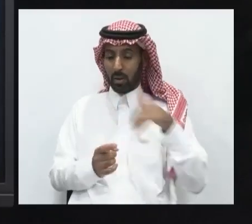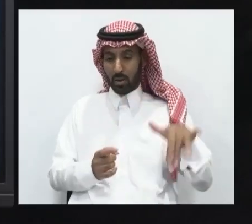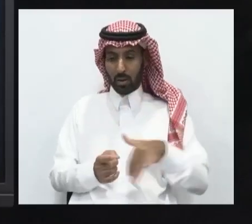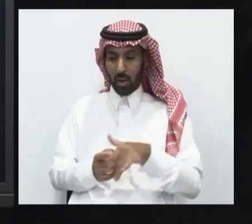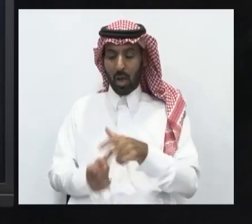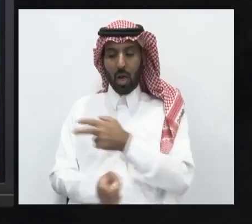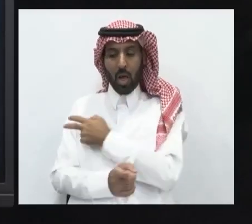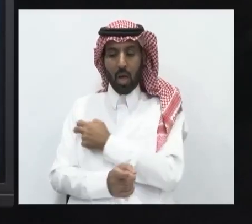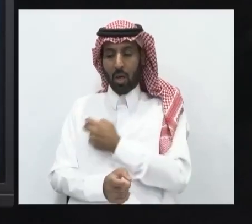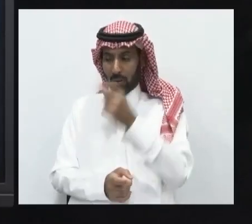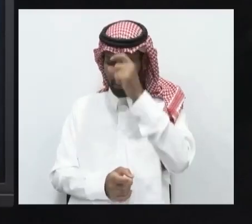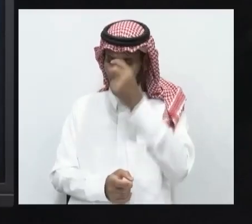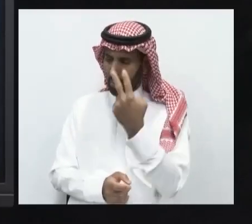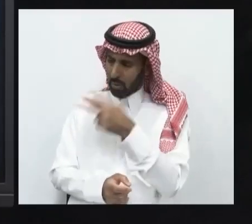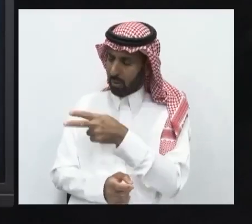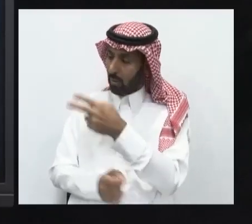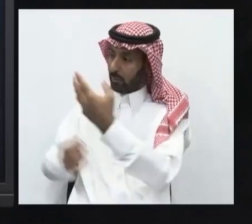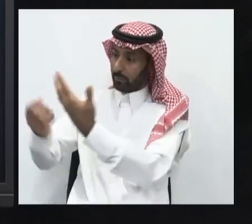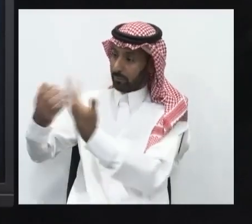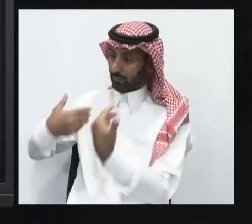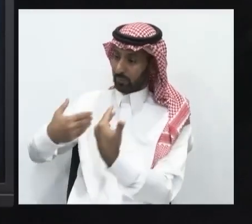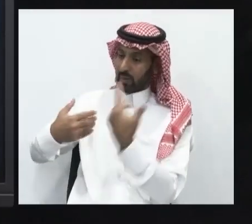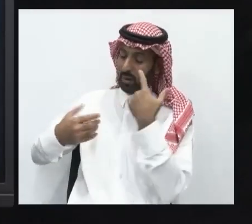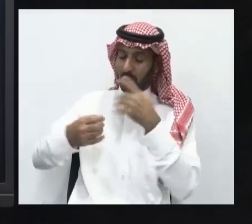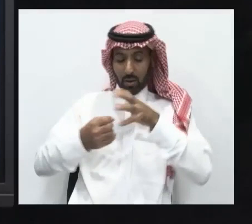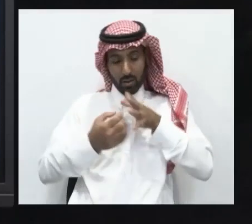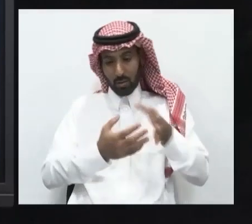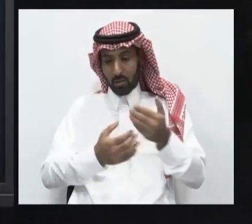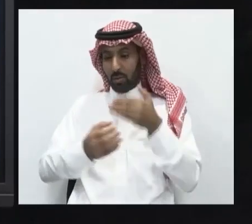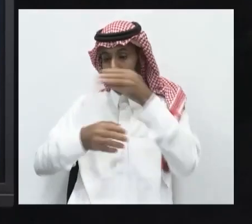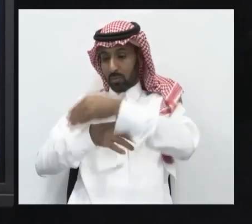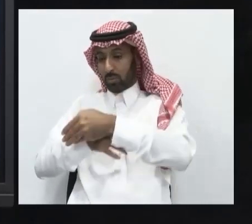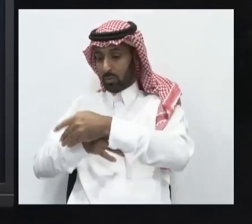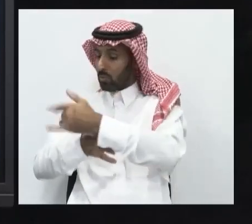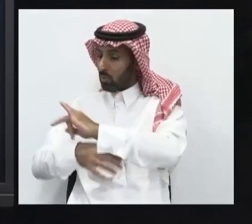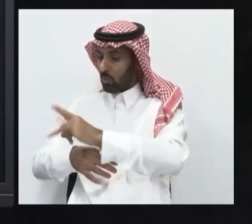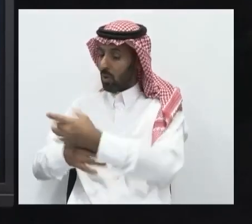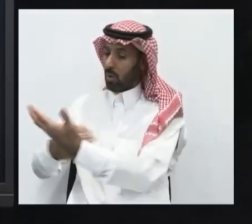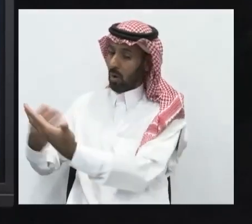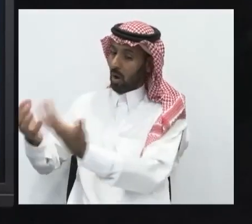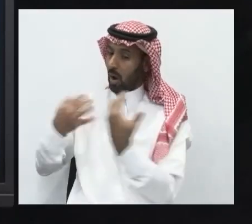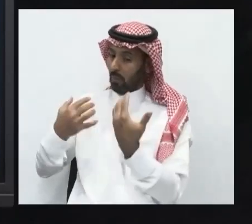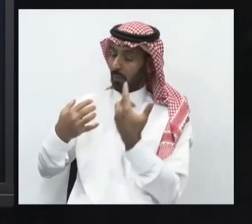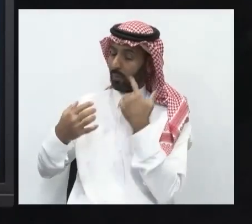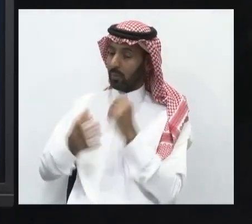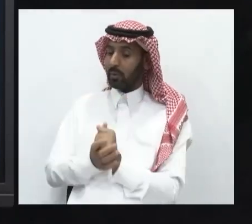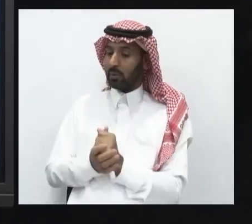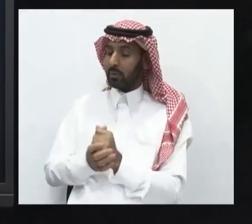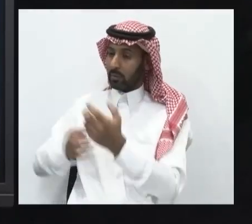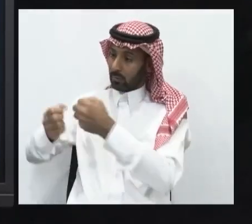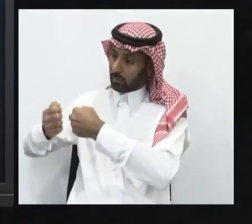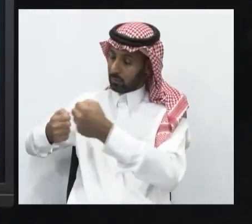Combs, and then he saw the glass outside the store on the pavement. And once he asked Mr.